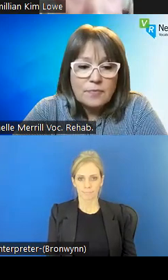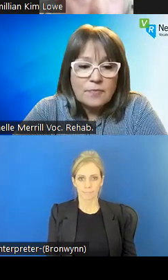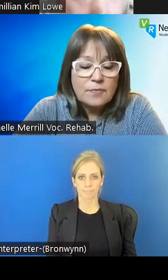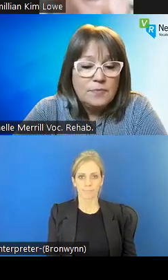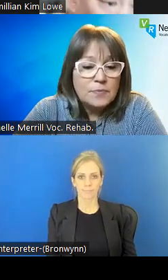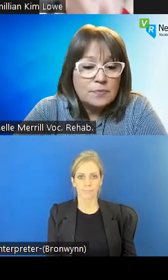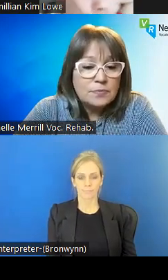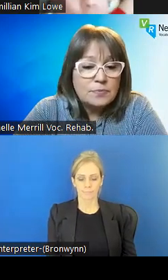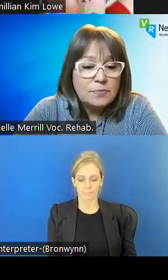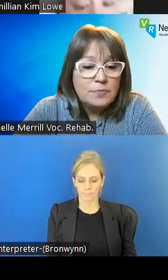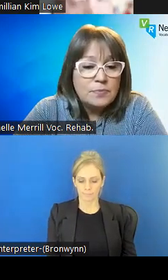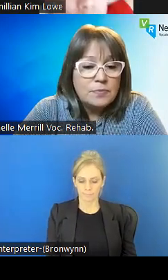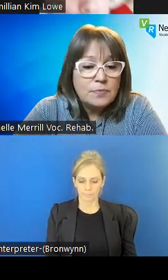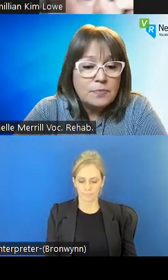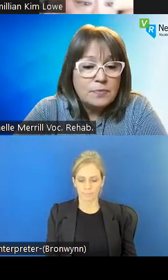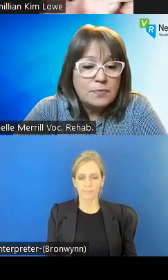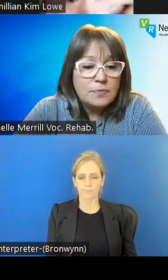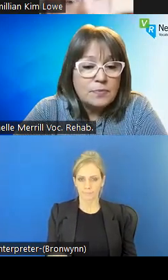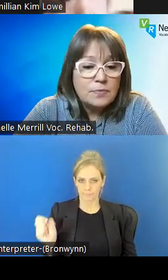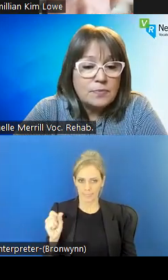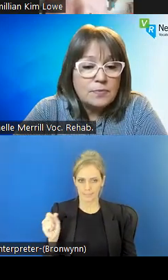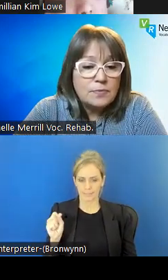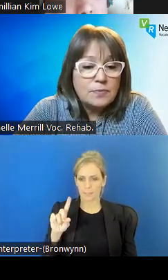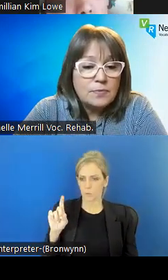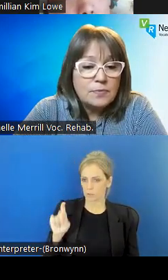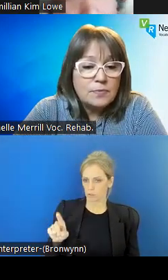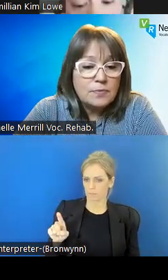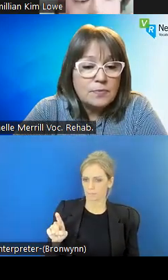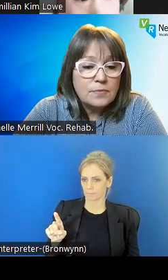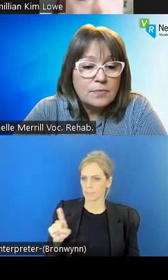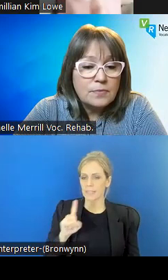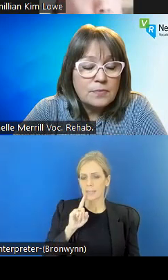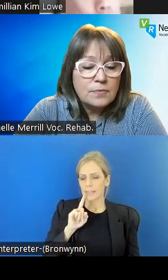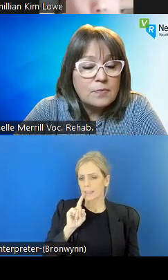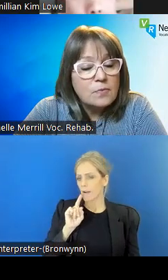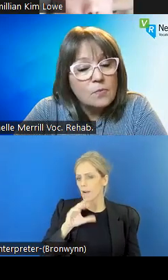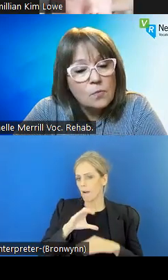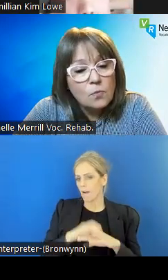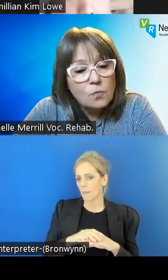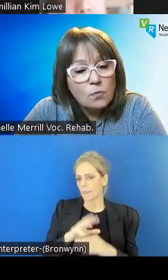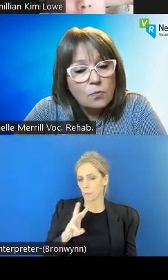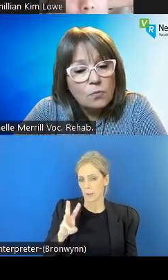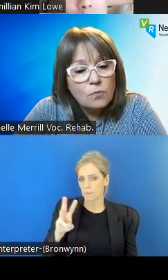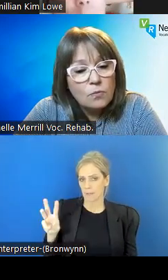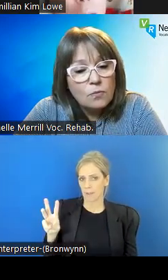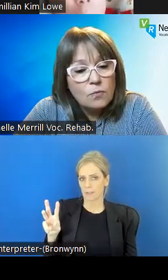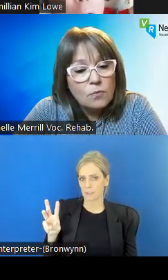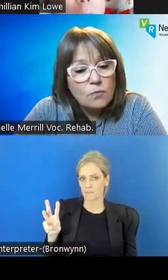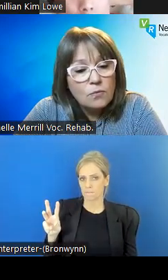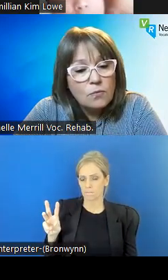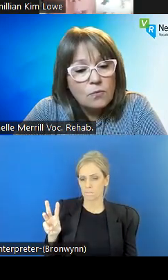Yes, I have a question because is there a way on the website to like just to have like a